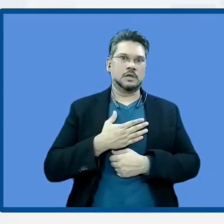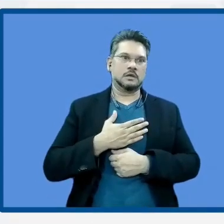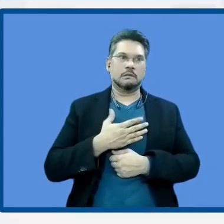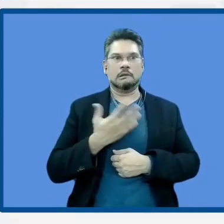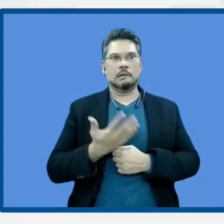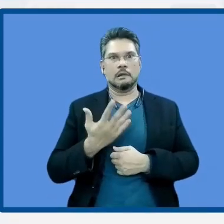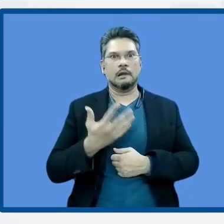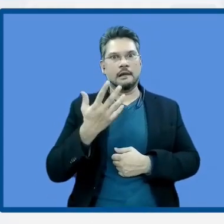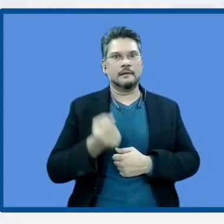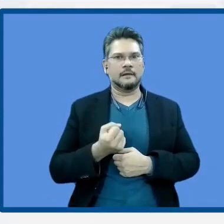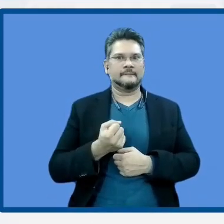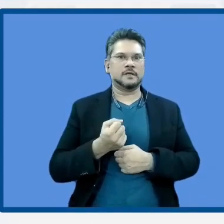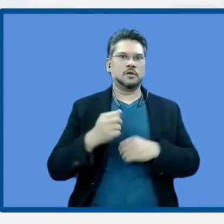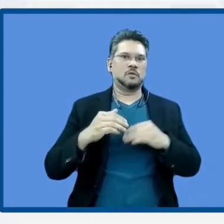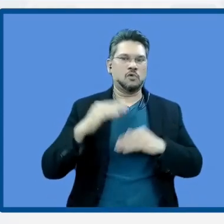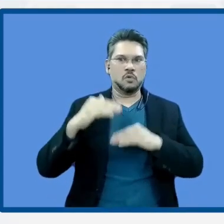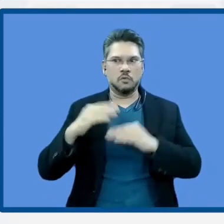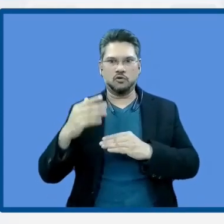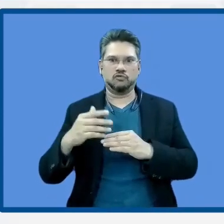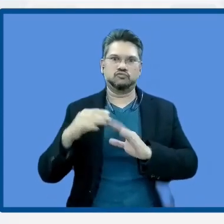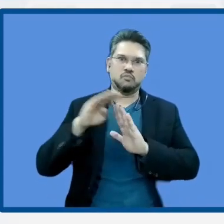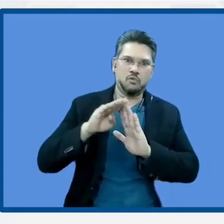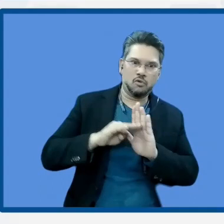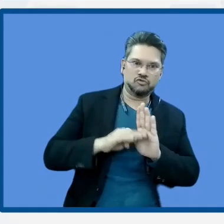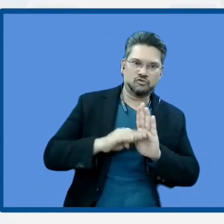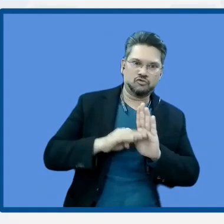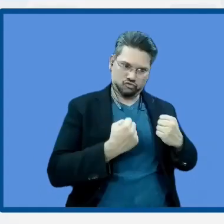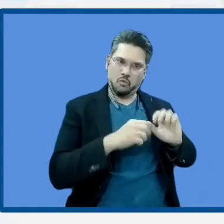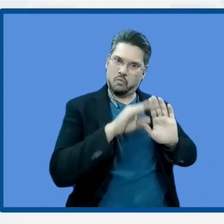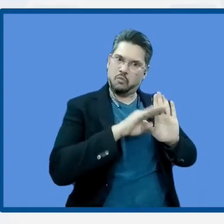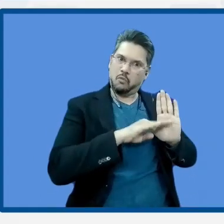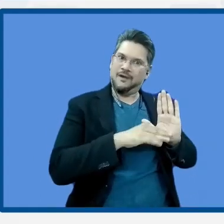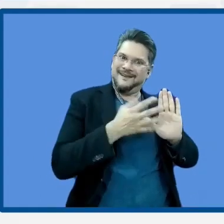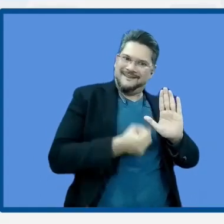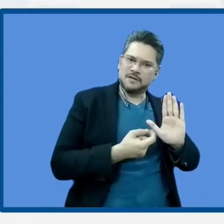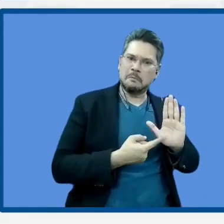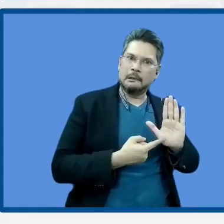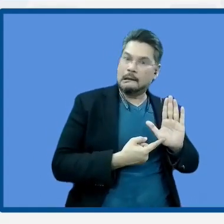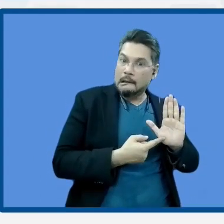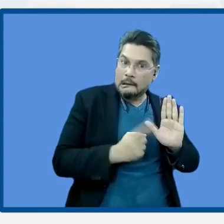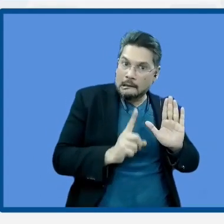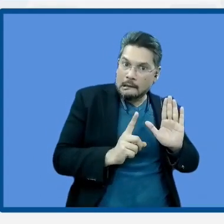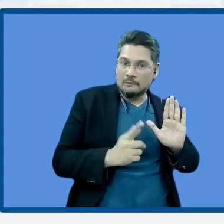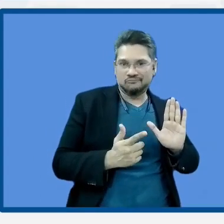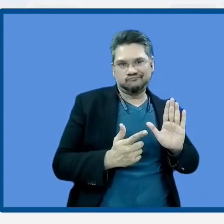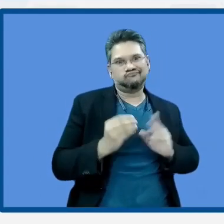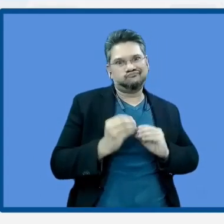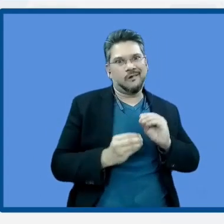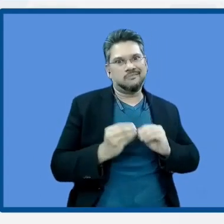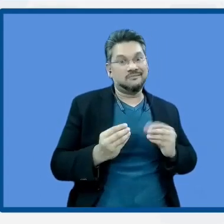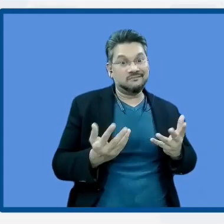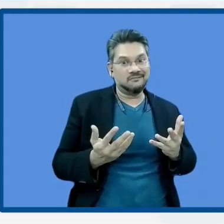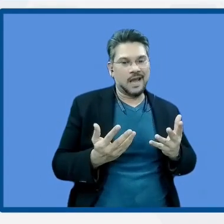place and robust policies in place, there is a problem. That is a problem related to a lack